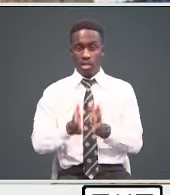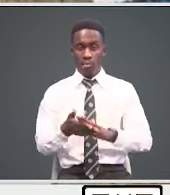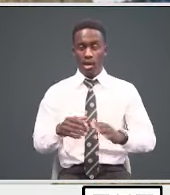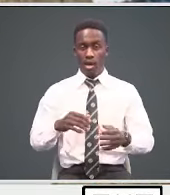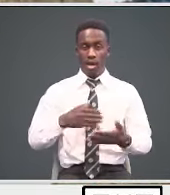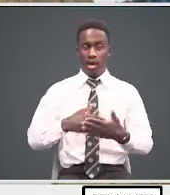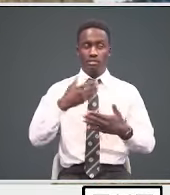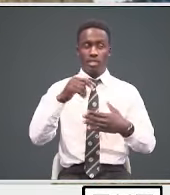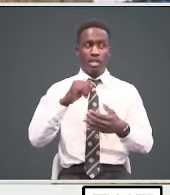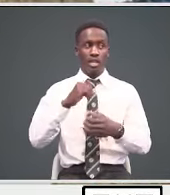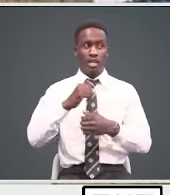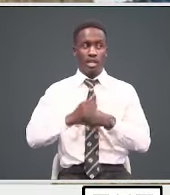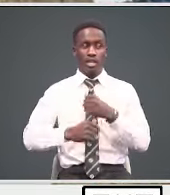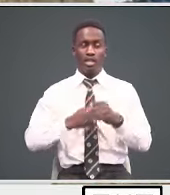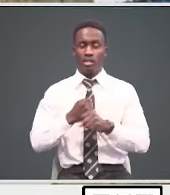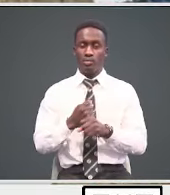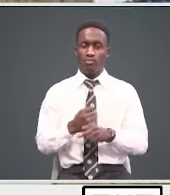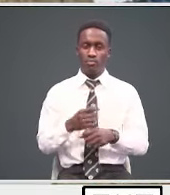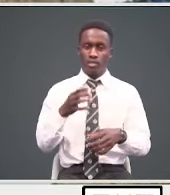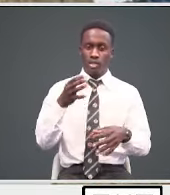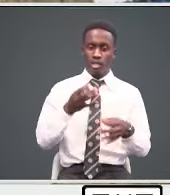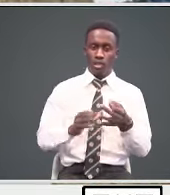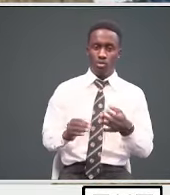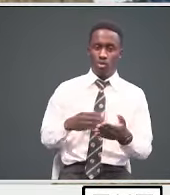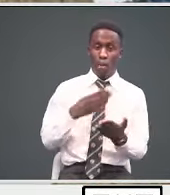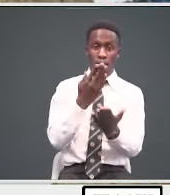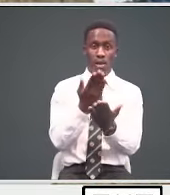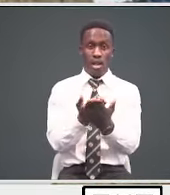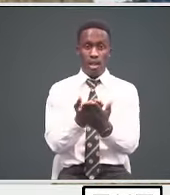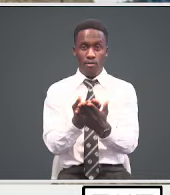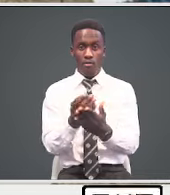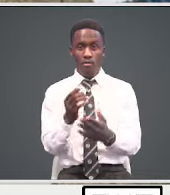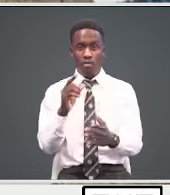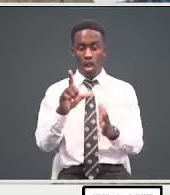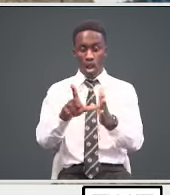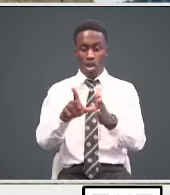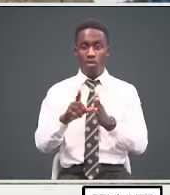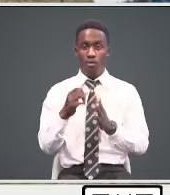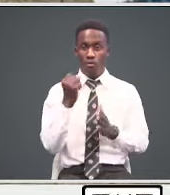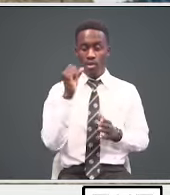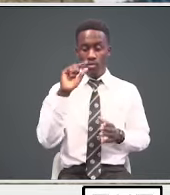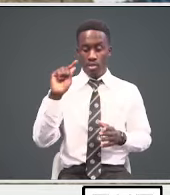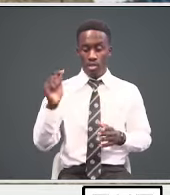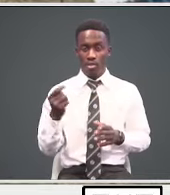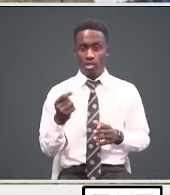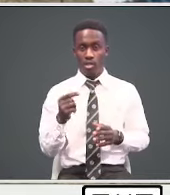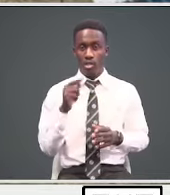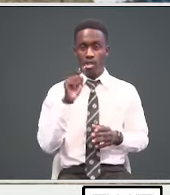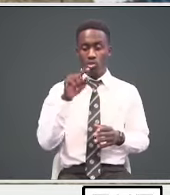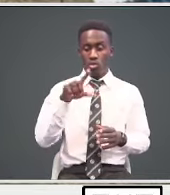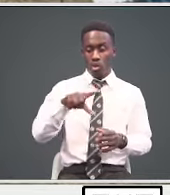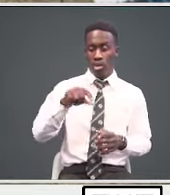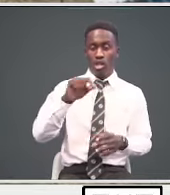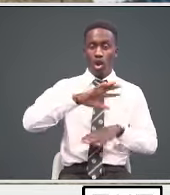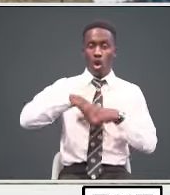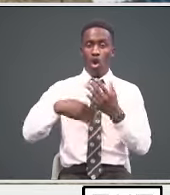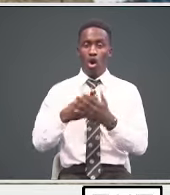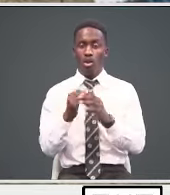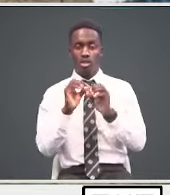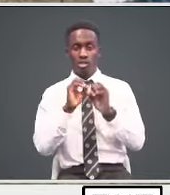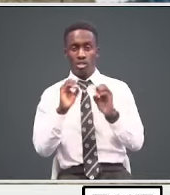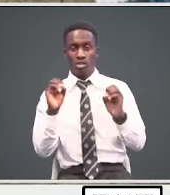If you applied for a loan of 500,000 shillings, you can't get the whole amount. It will be